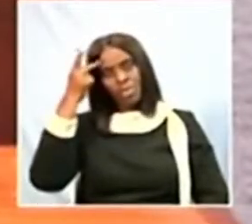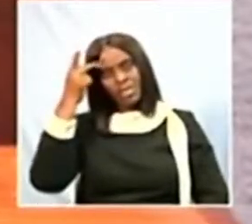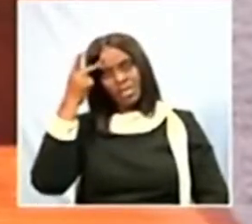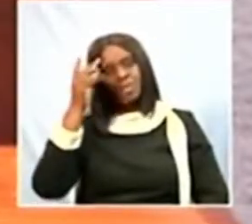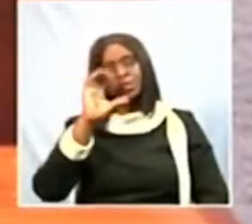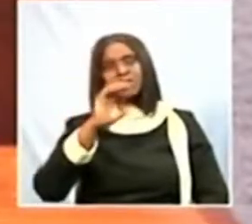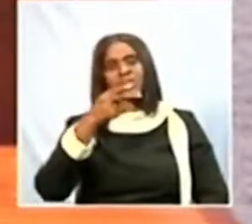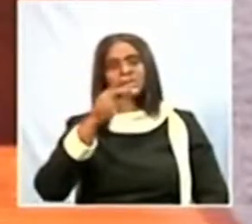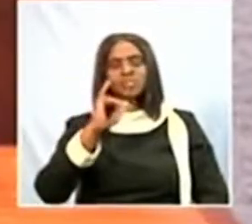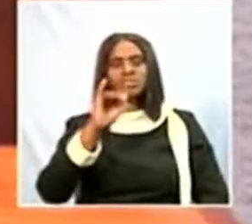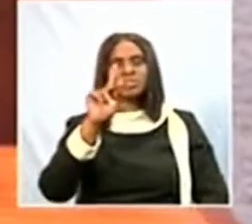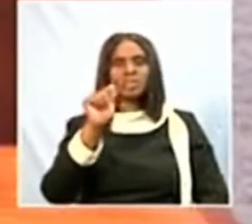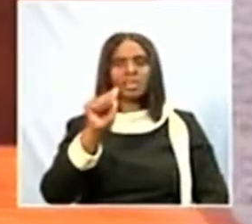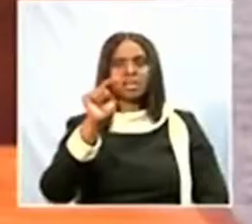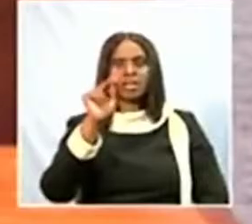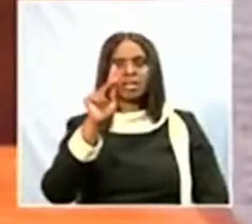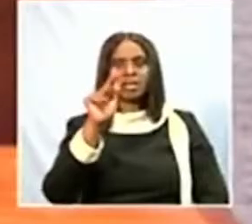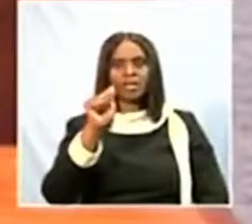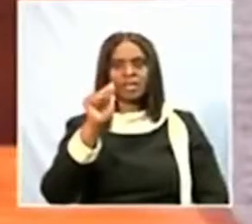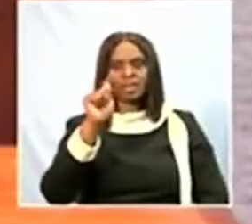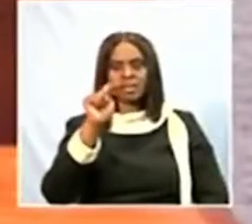Chikankata constituency.